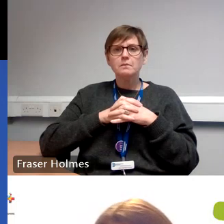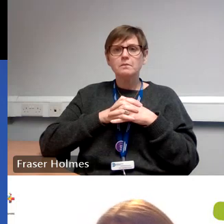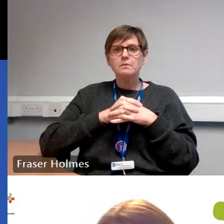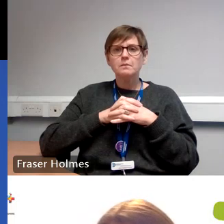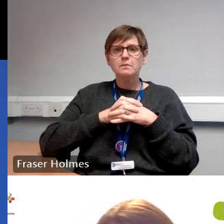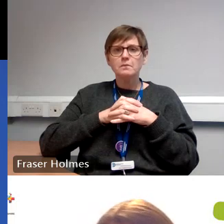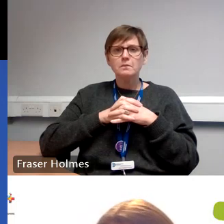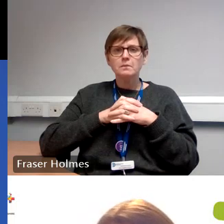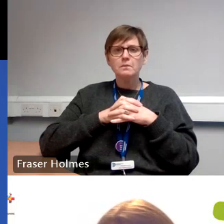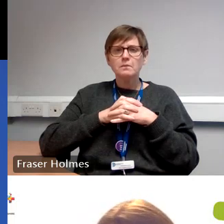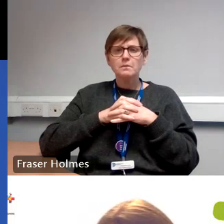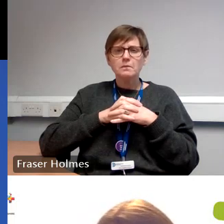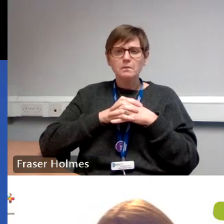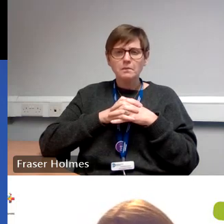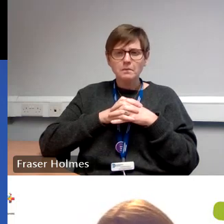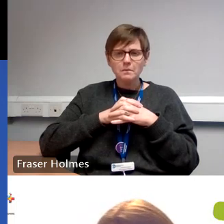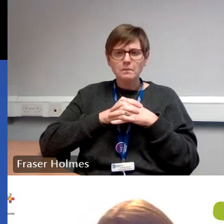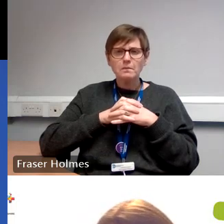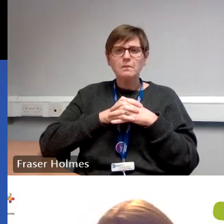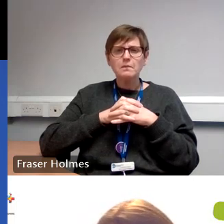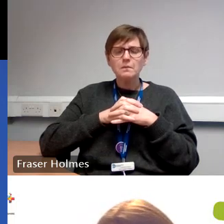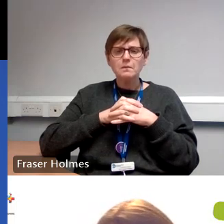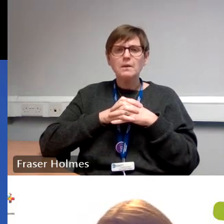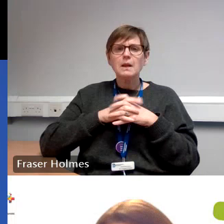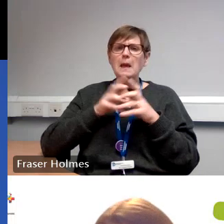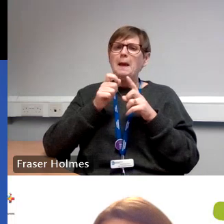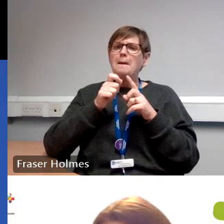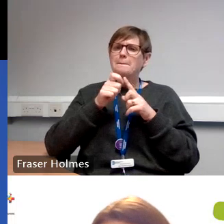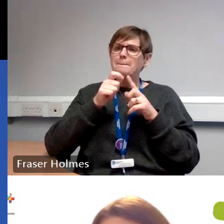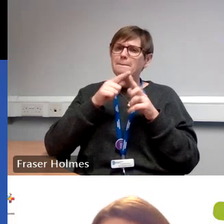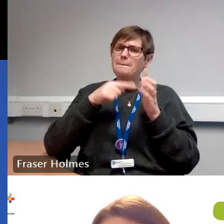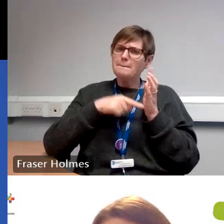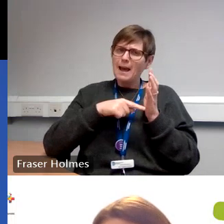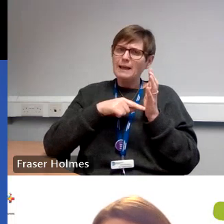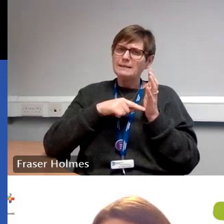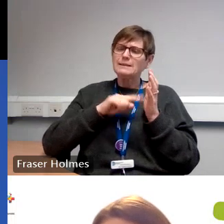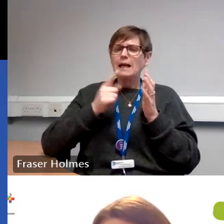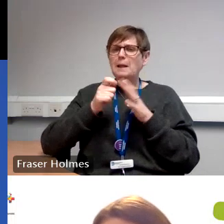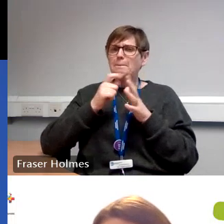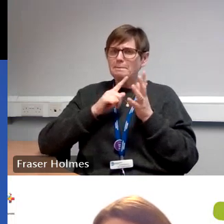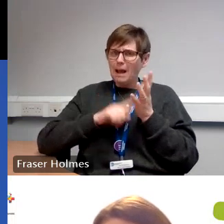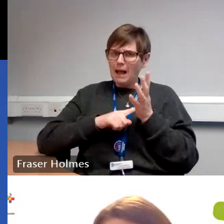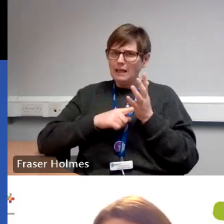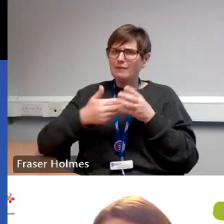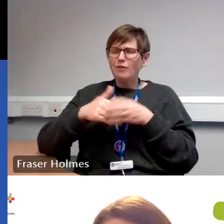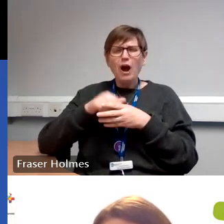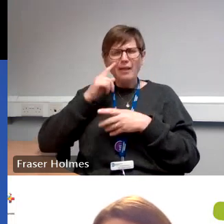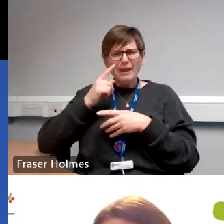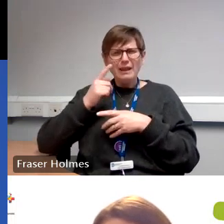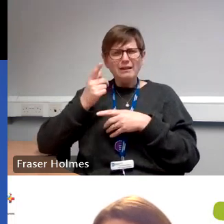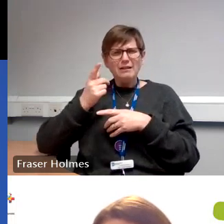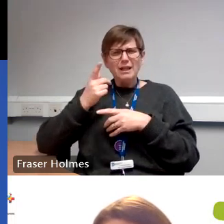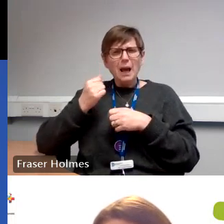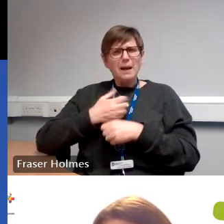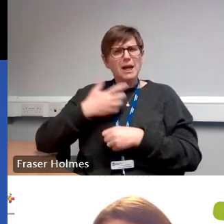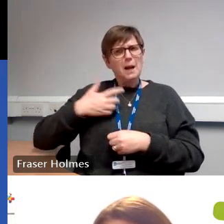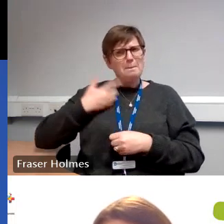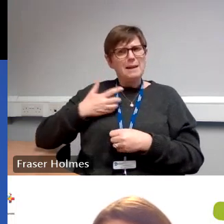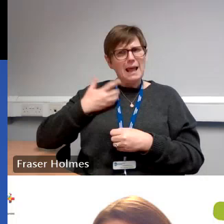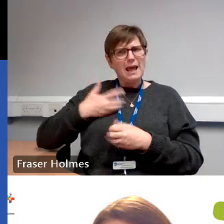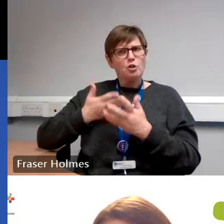Pets and pals involved. Okay, yeah, I think patients can make referrals, but can make complaints via pals,